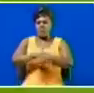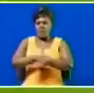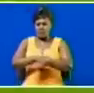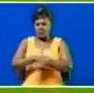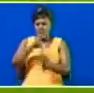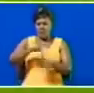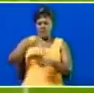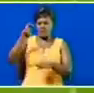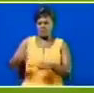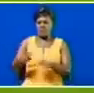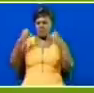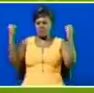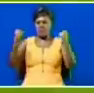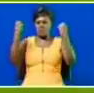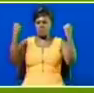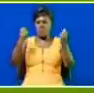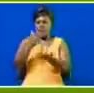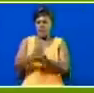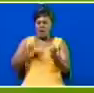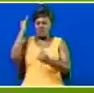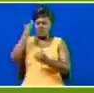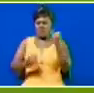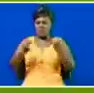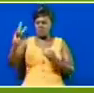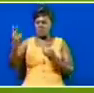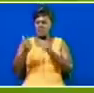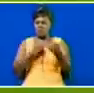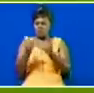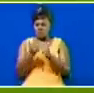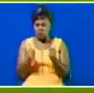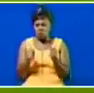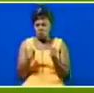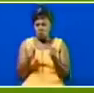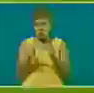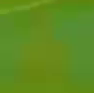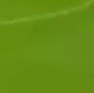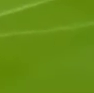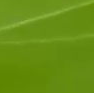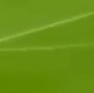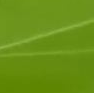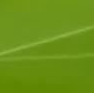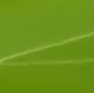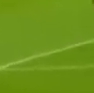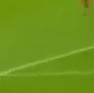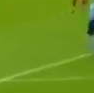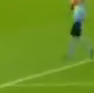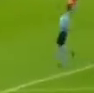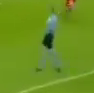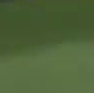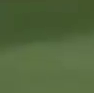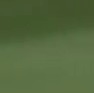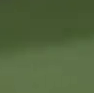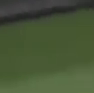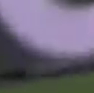considerable advantage into their Champions League semi-final second leg in Spain. Lewandowski making his move towards the middle, but he's not